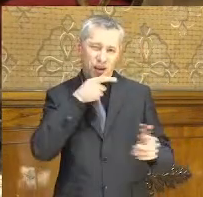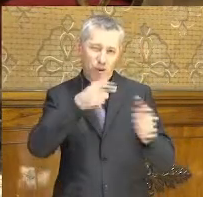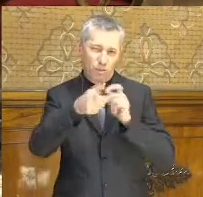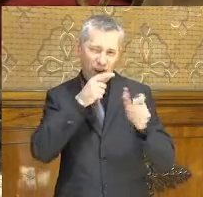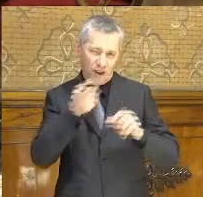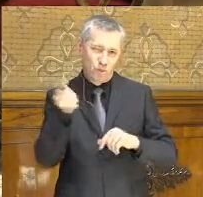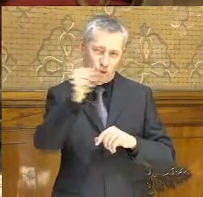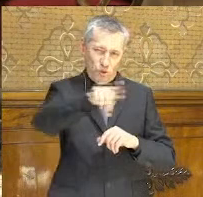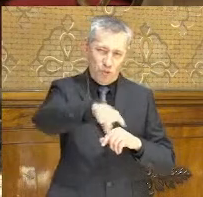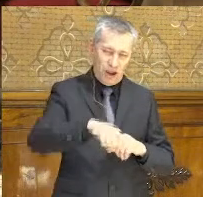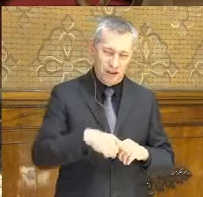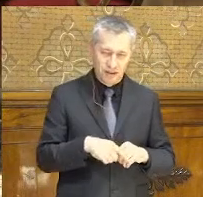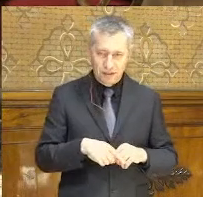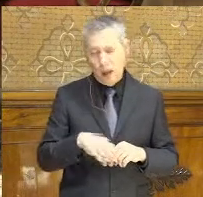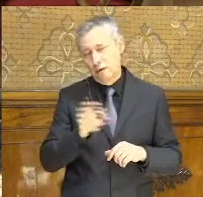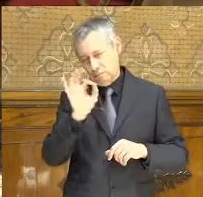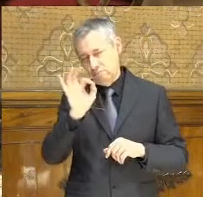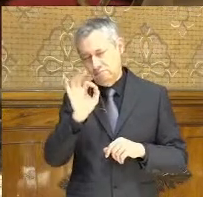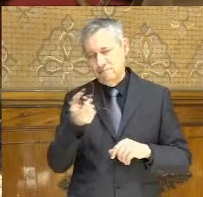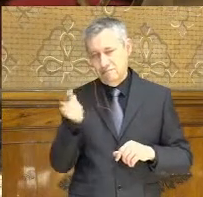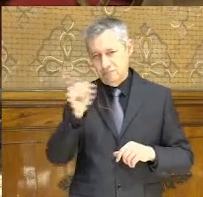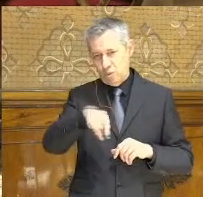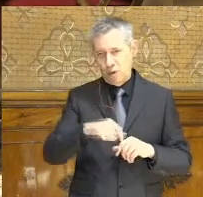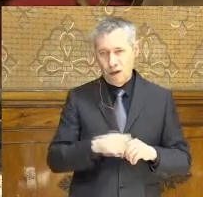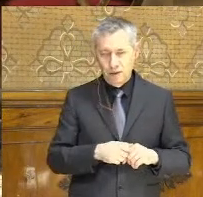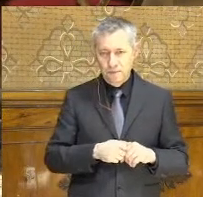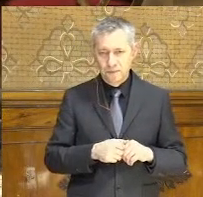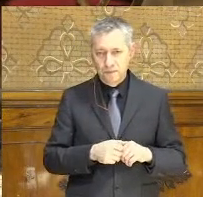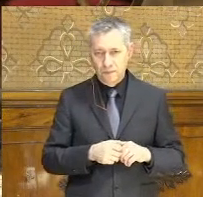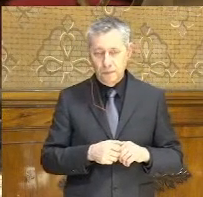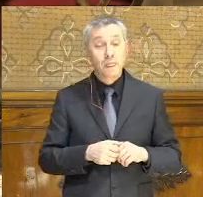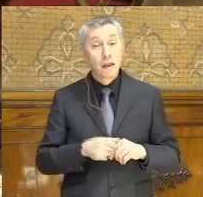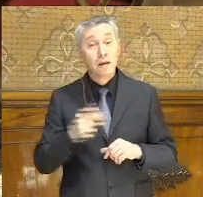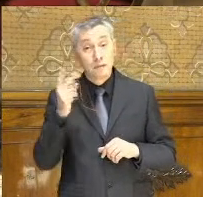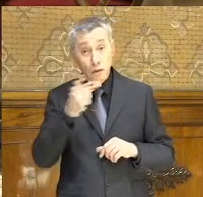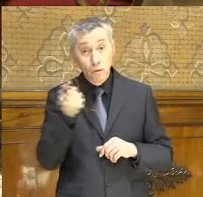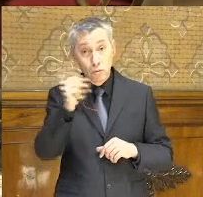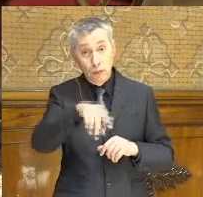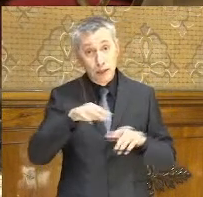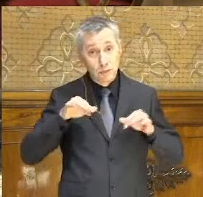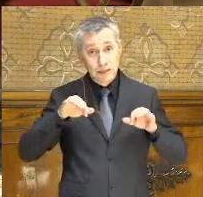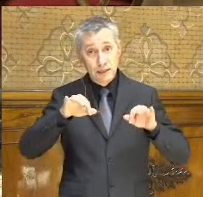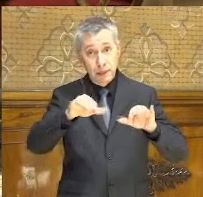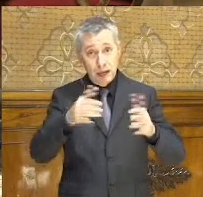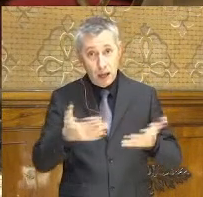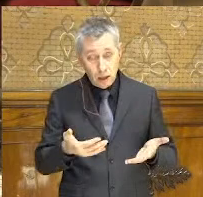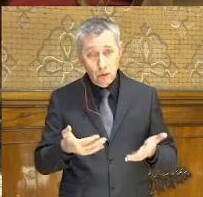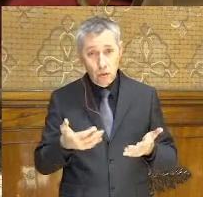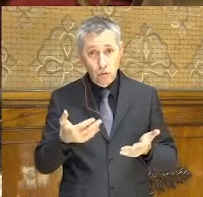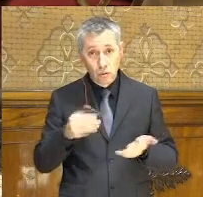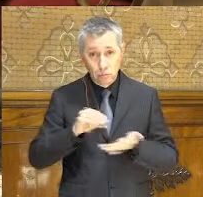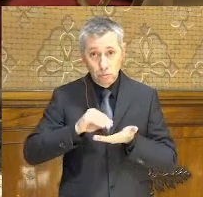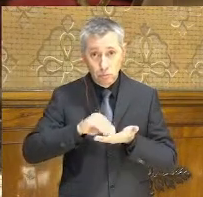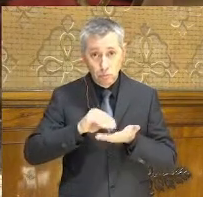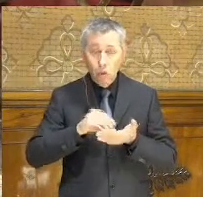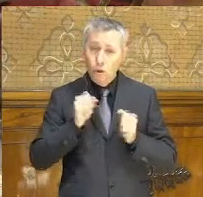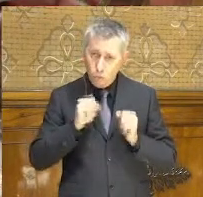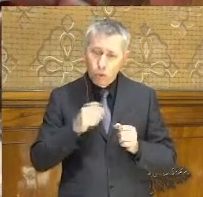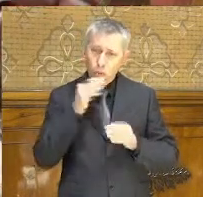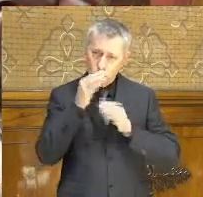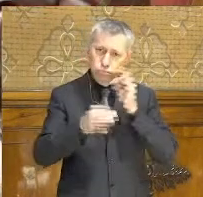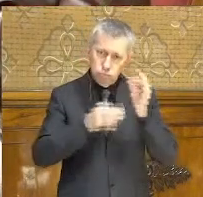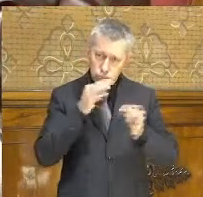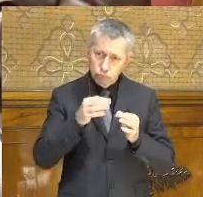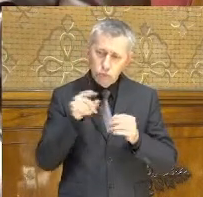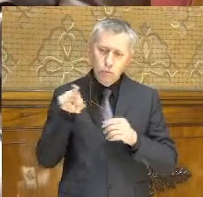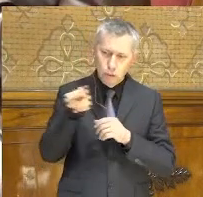talk about this at the seminar because I think her use of God in that way is tropic. You know, she was That's